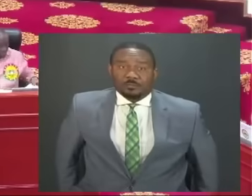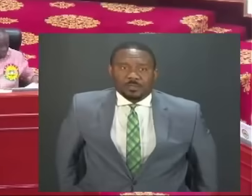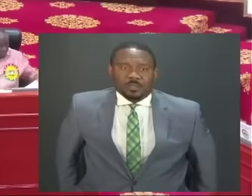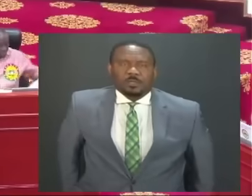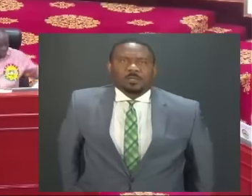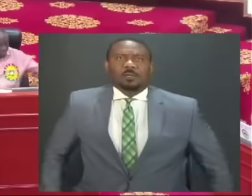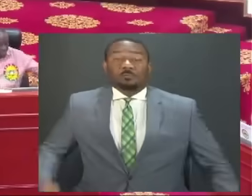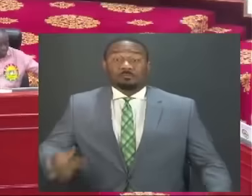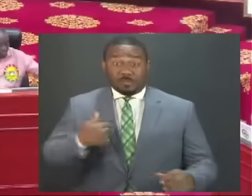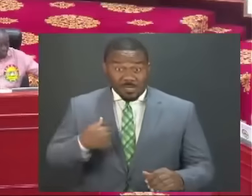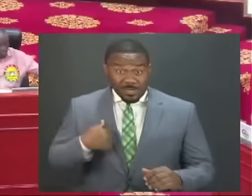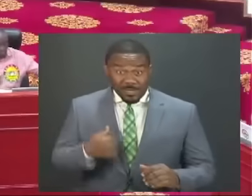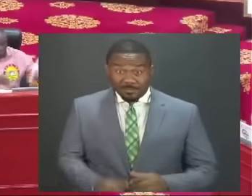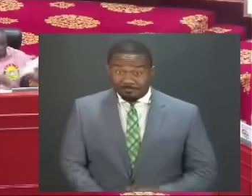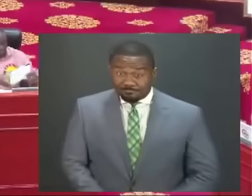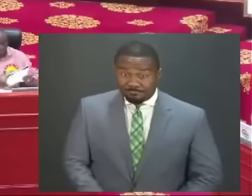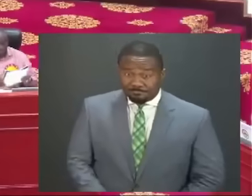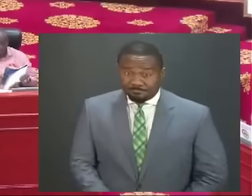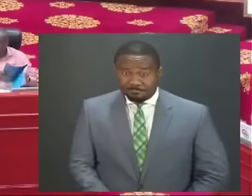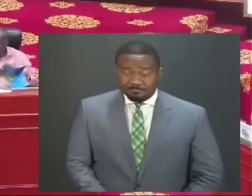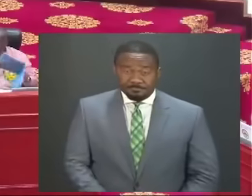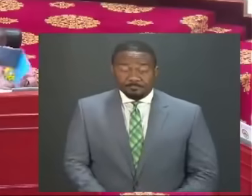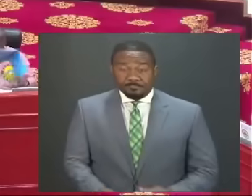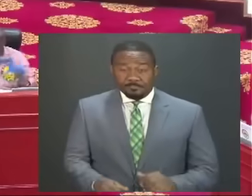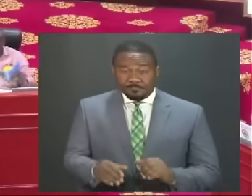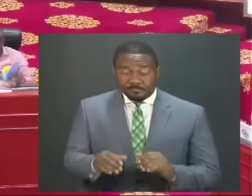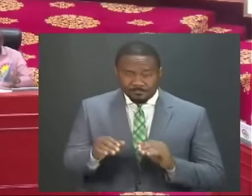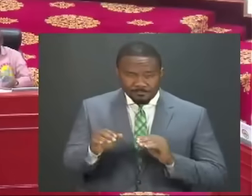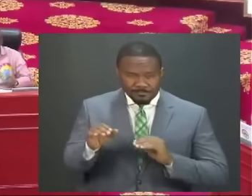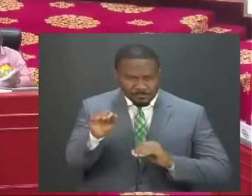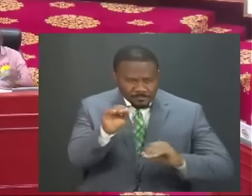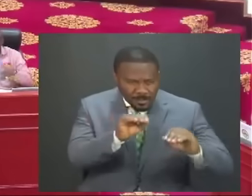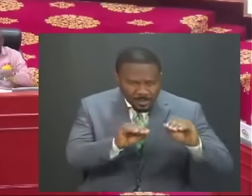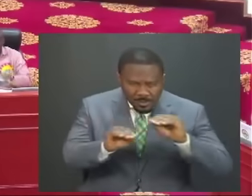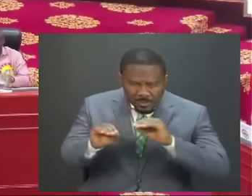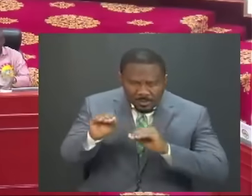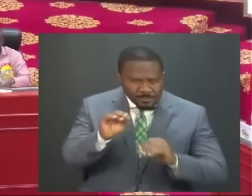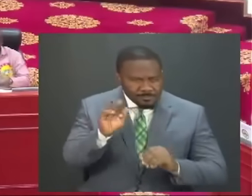observed and listened to you,